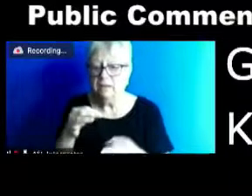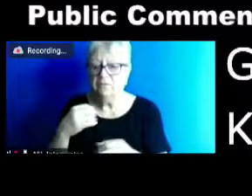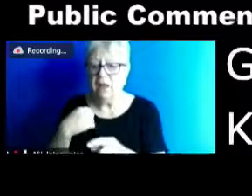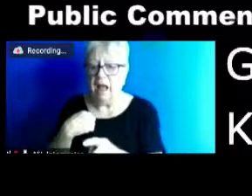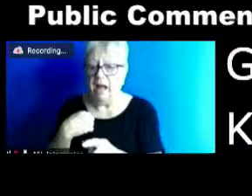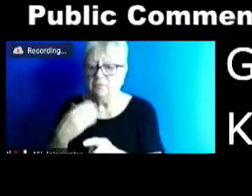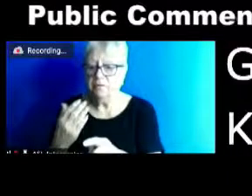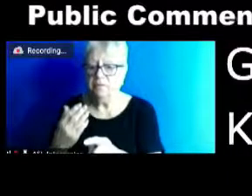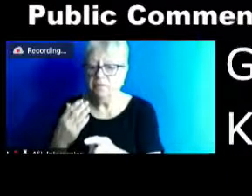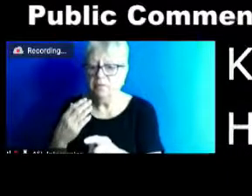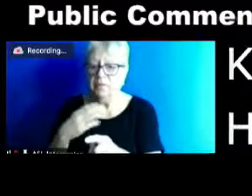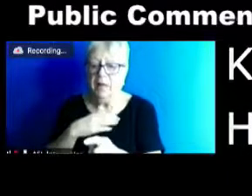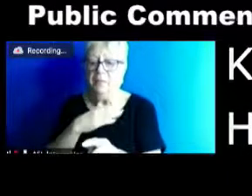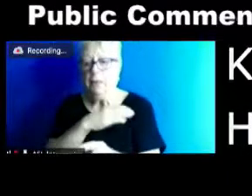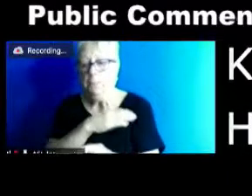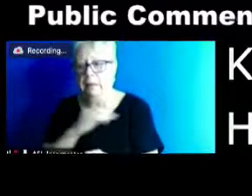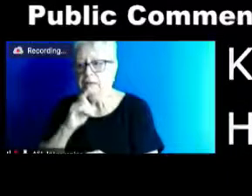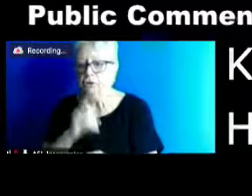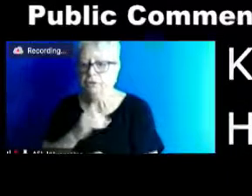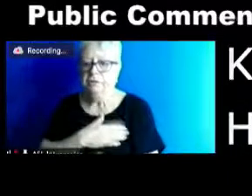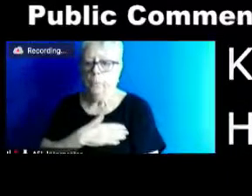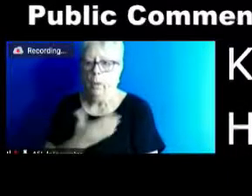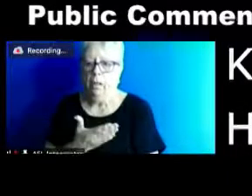commission's will.